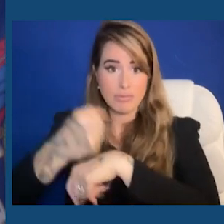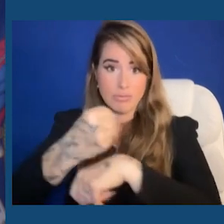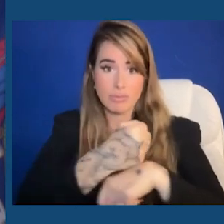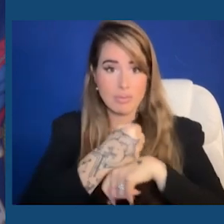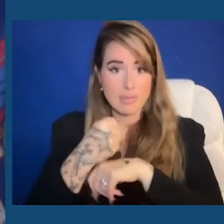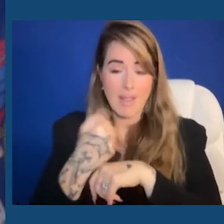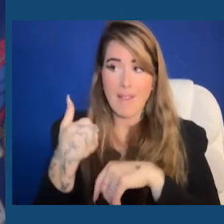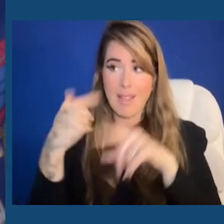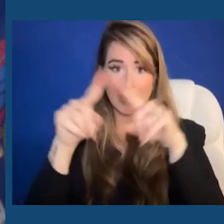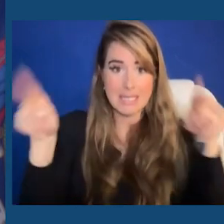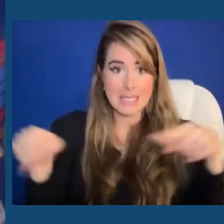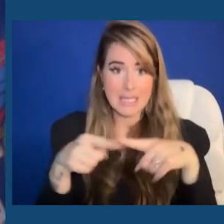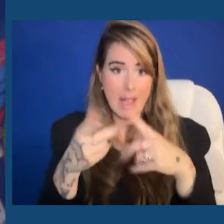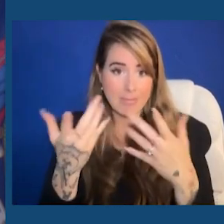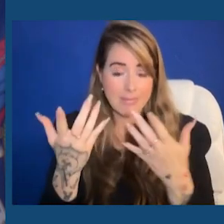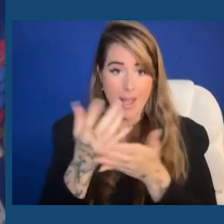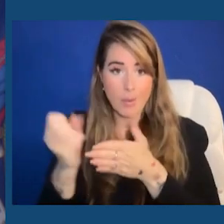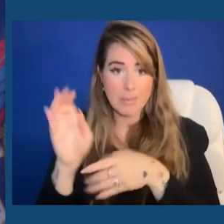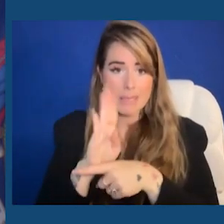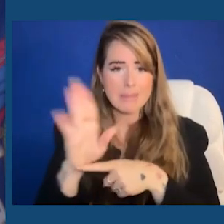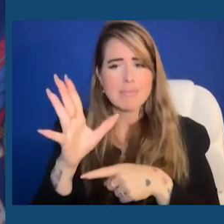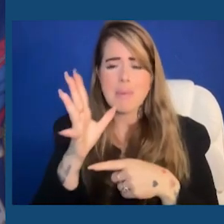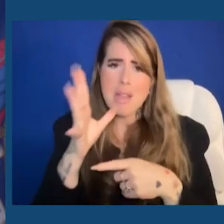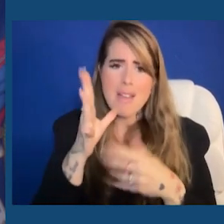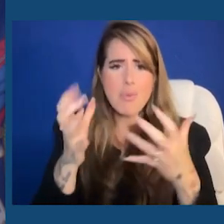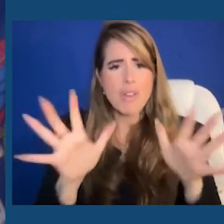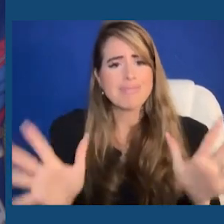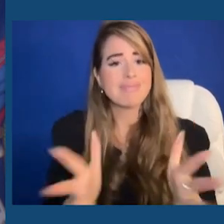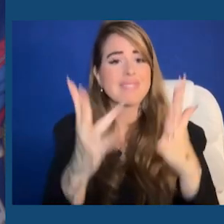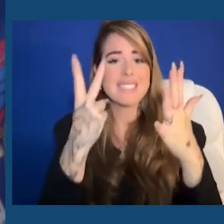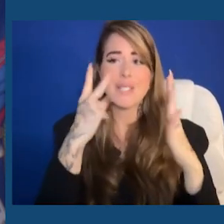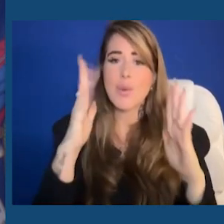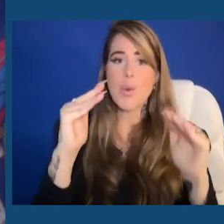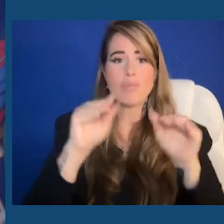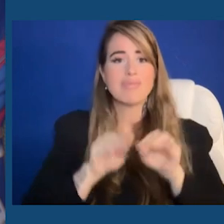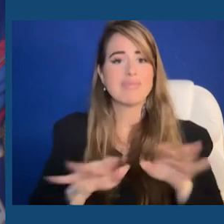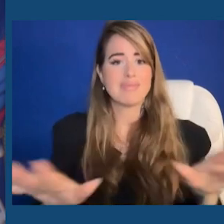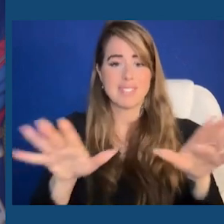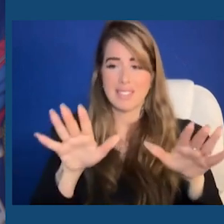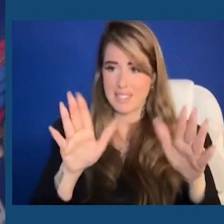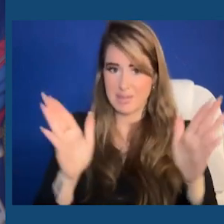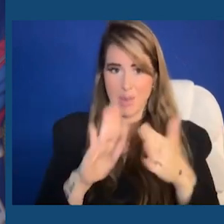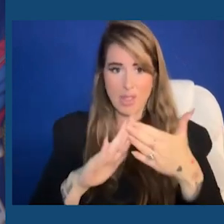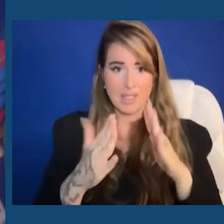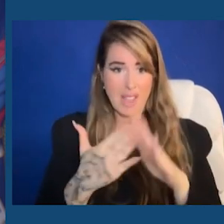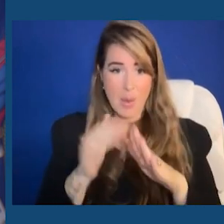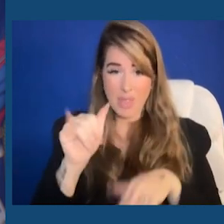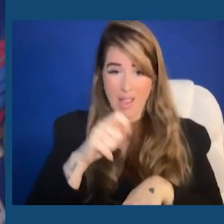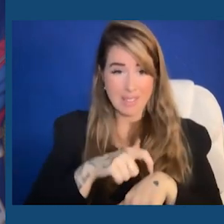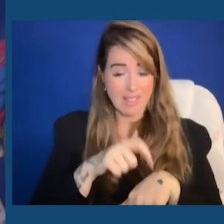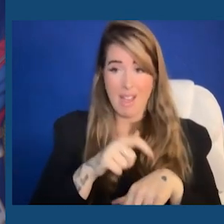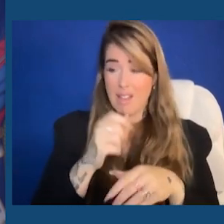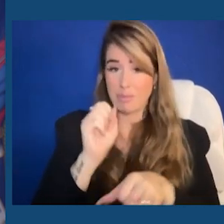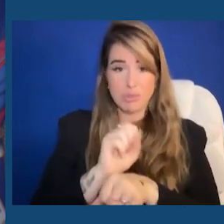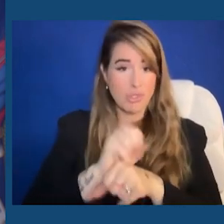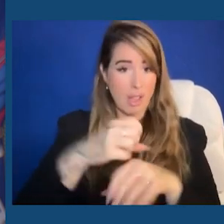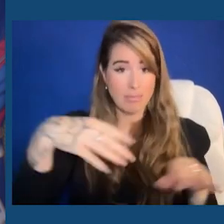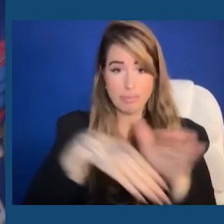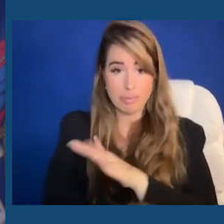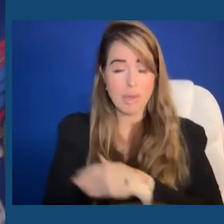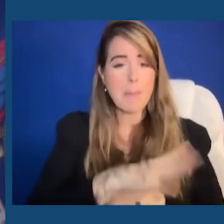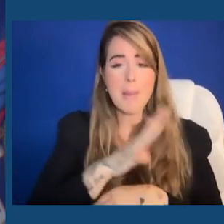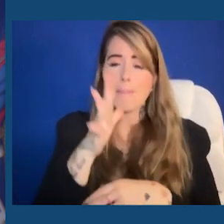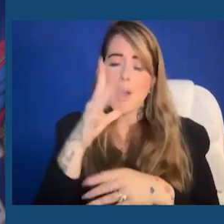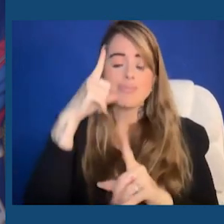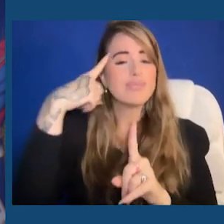them. And she wanted to help bring some hope back to our small town that was under siege after thousands of jobs left. So she started this little shop,